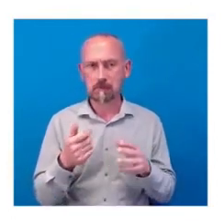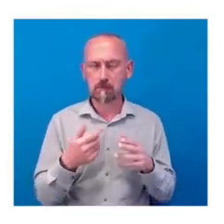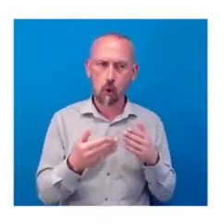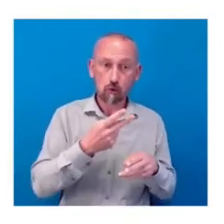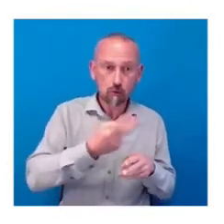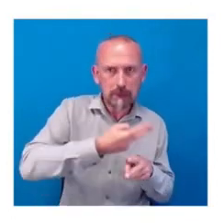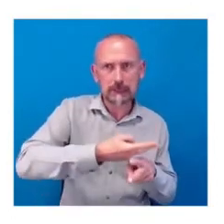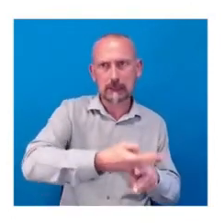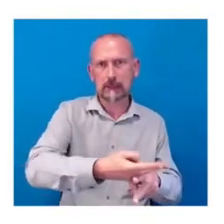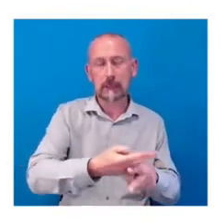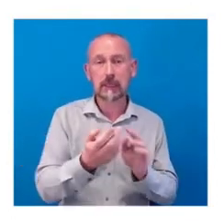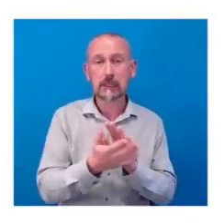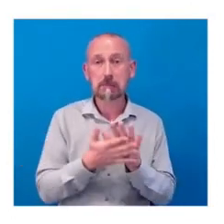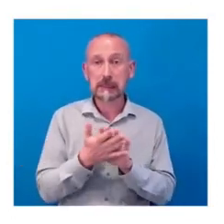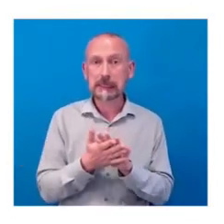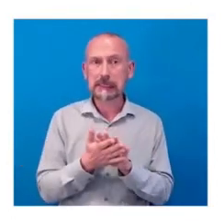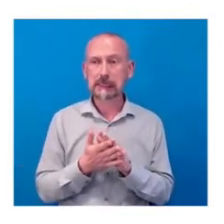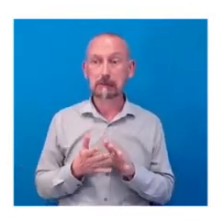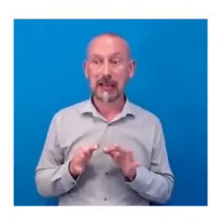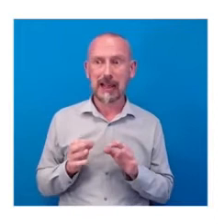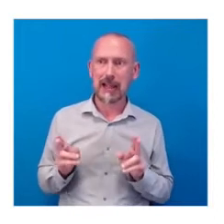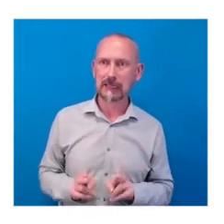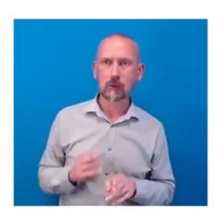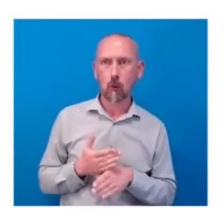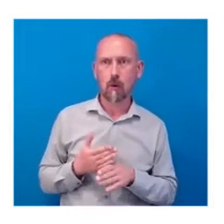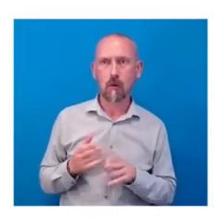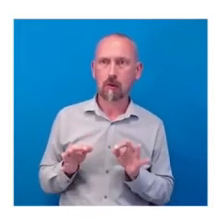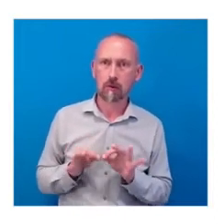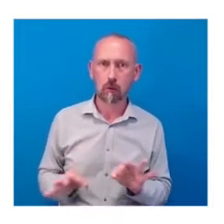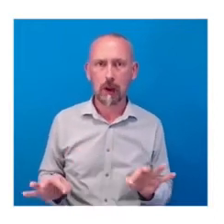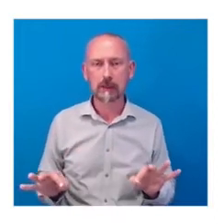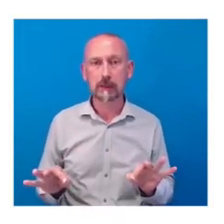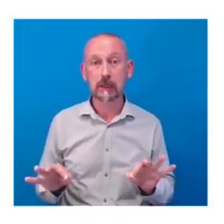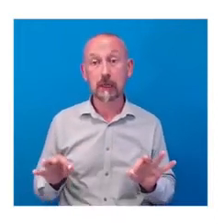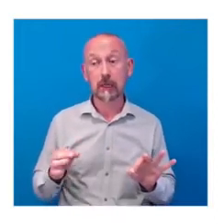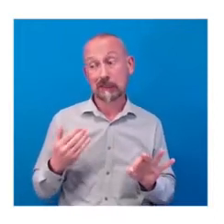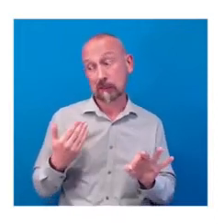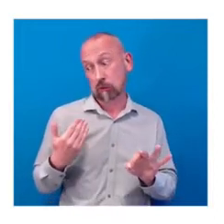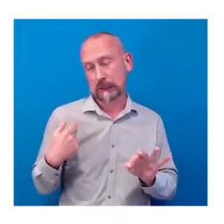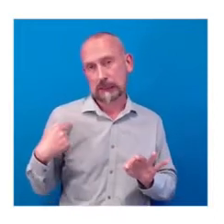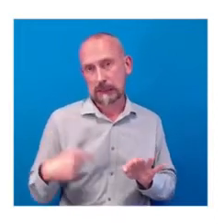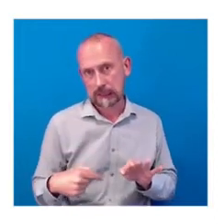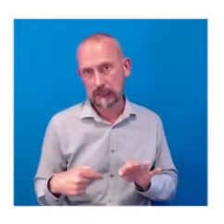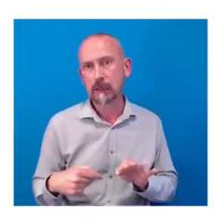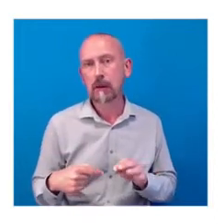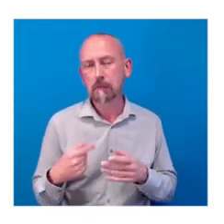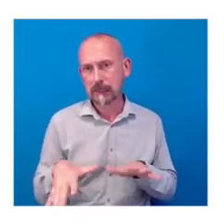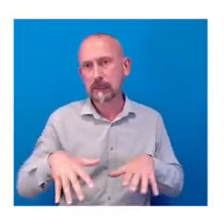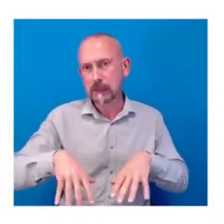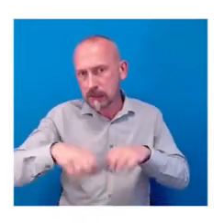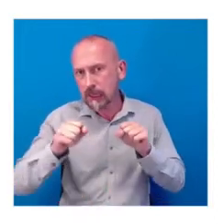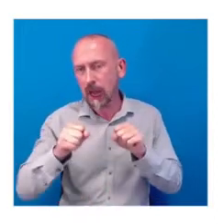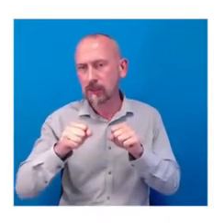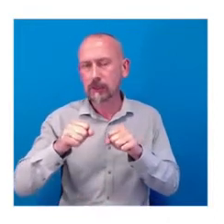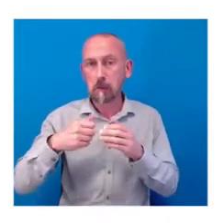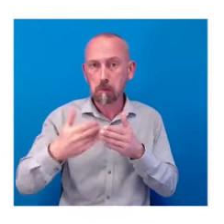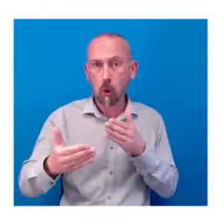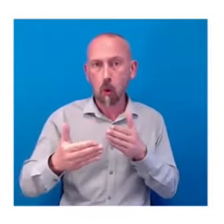last few months have given us a chance to make headway with a few kind of longer term projects, and that's what I'm going to talk about